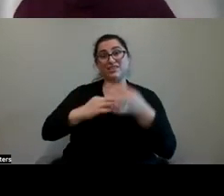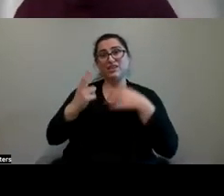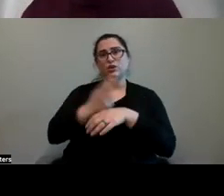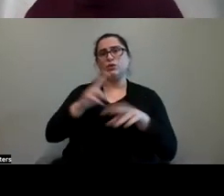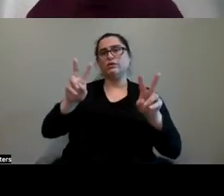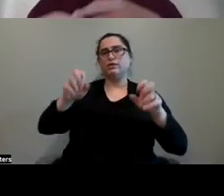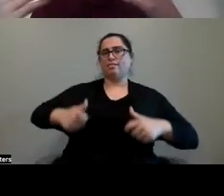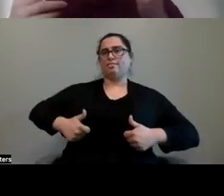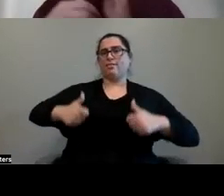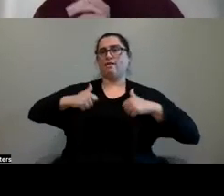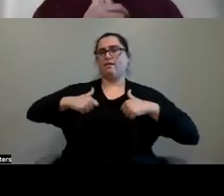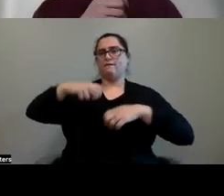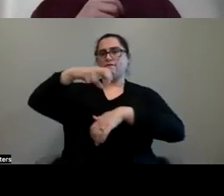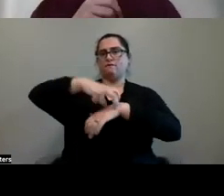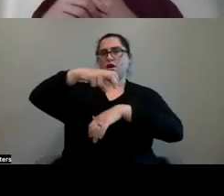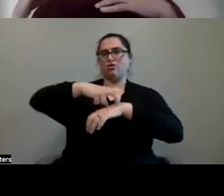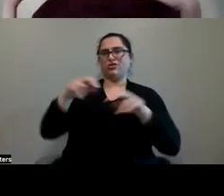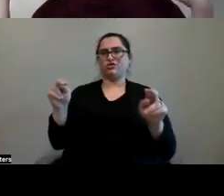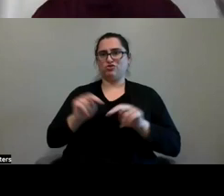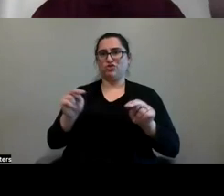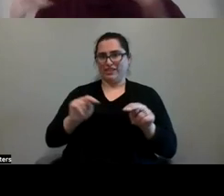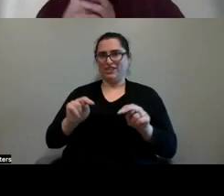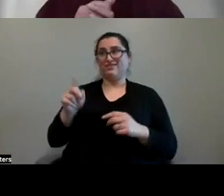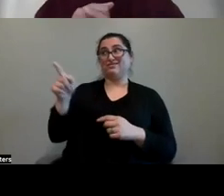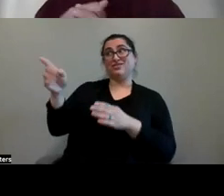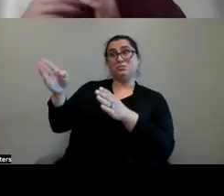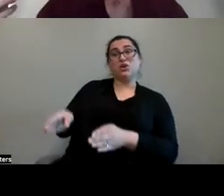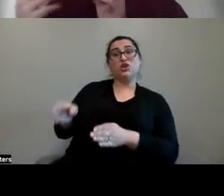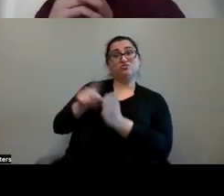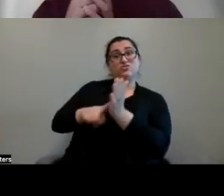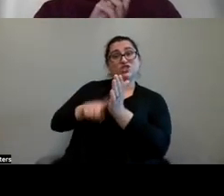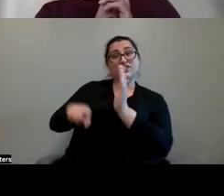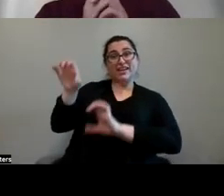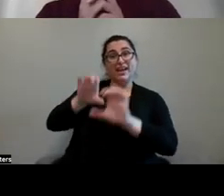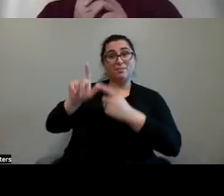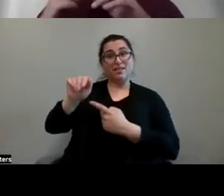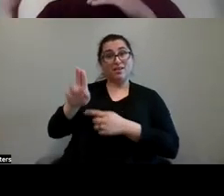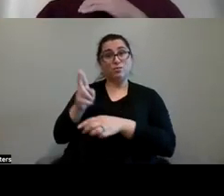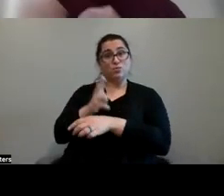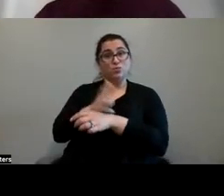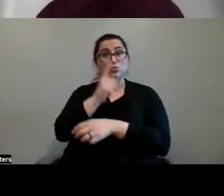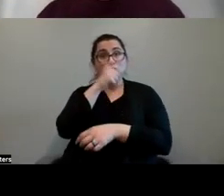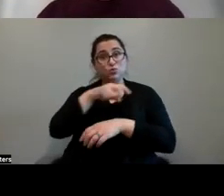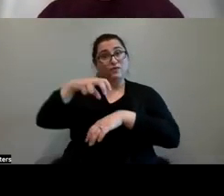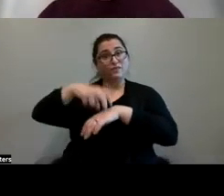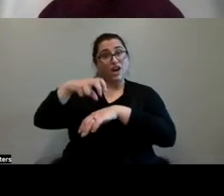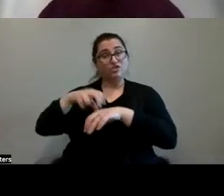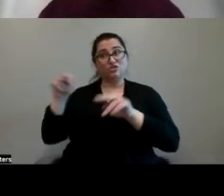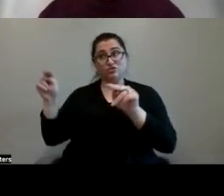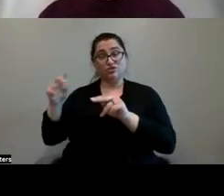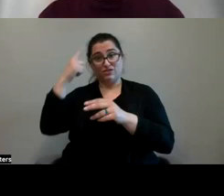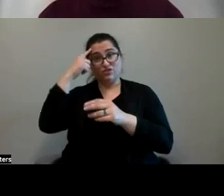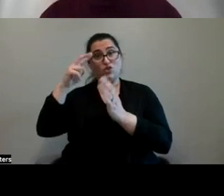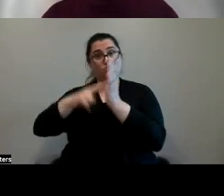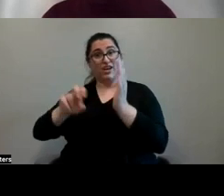in the Kim lab that's been having success directly using pseudovirus neutralization as the readout to